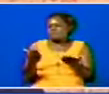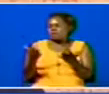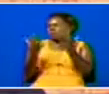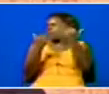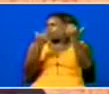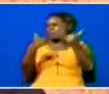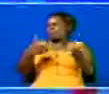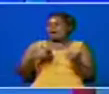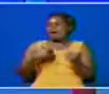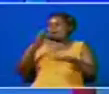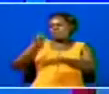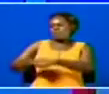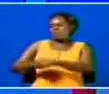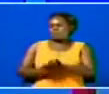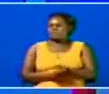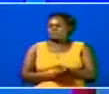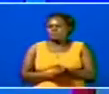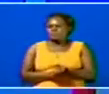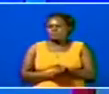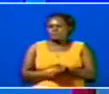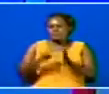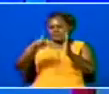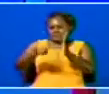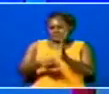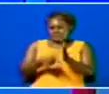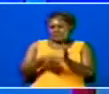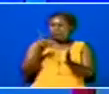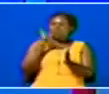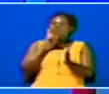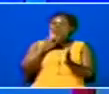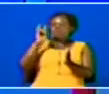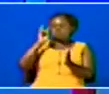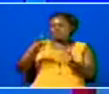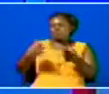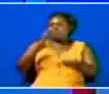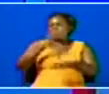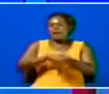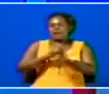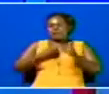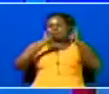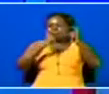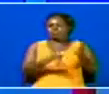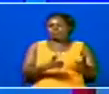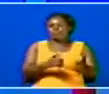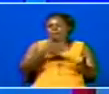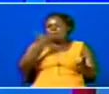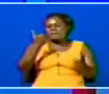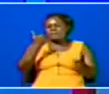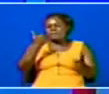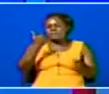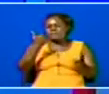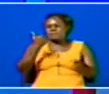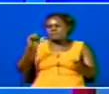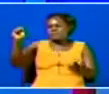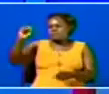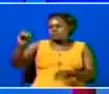to. Well, of course, we'll be looking forward to tomorrow to see who comes out as the winner at the Soya